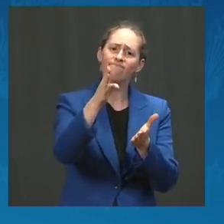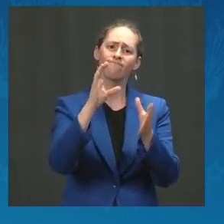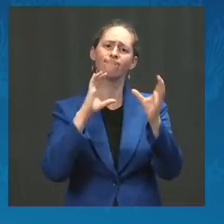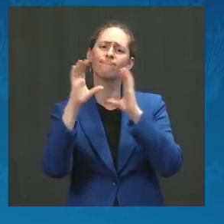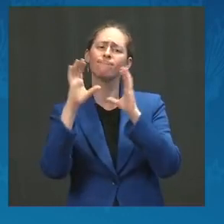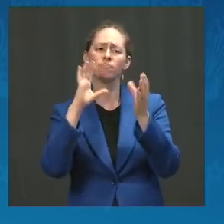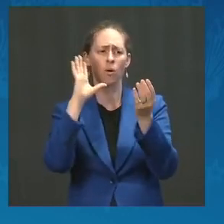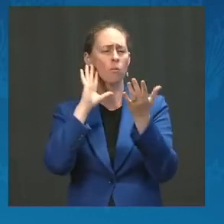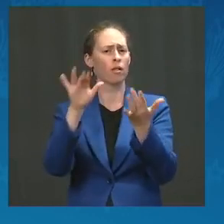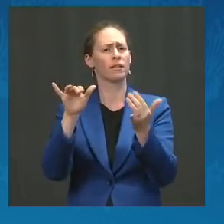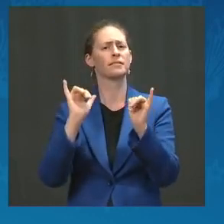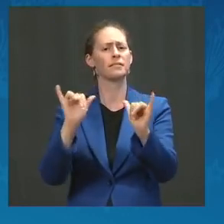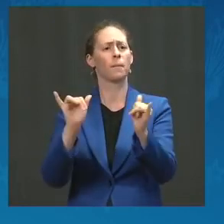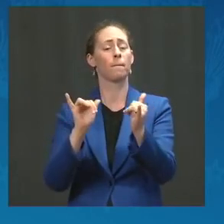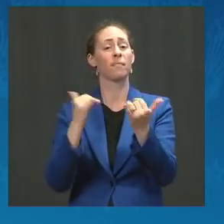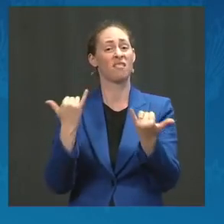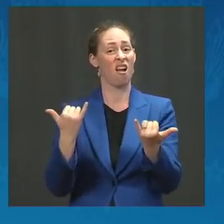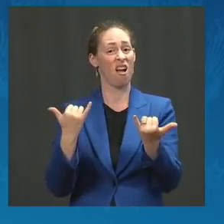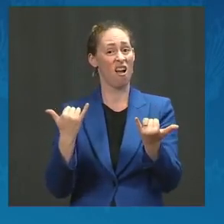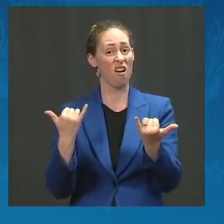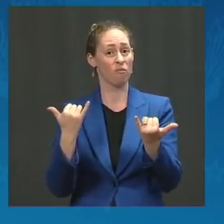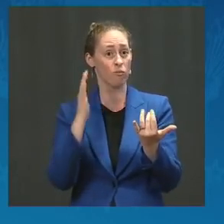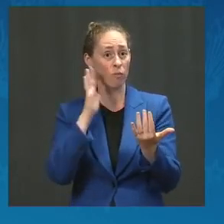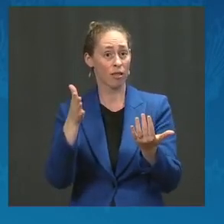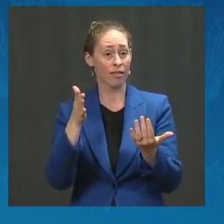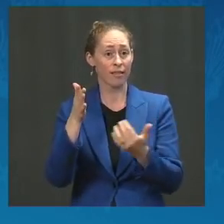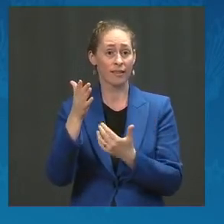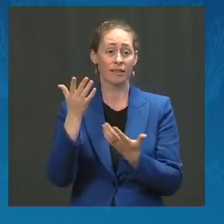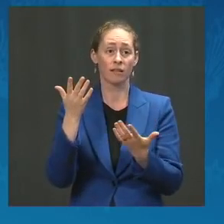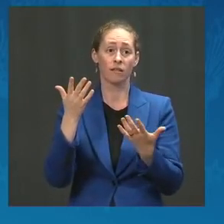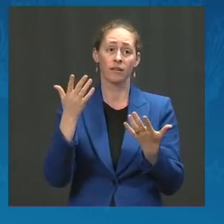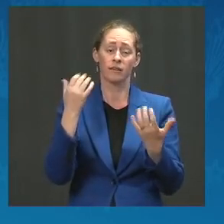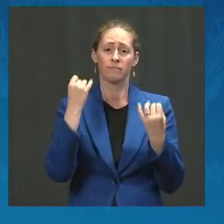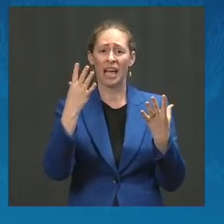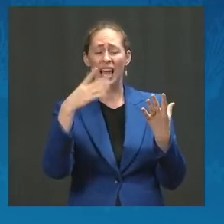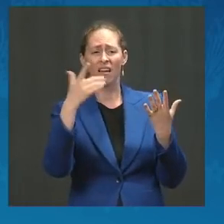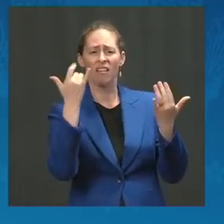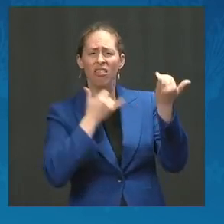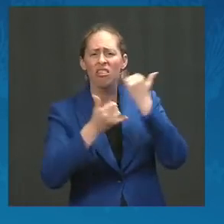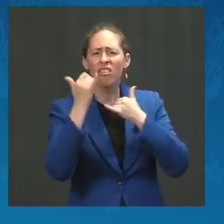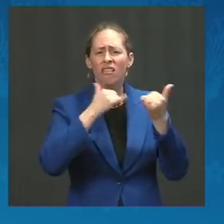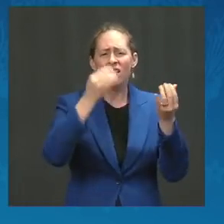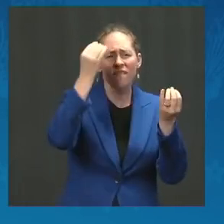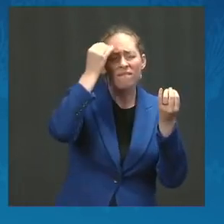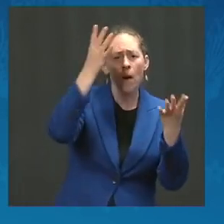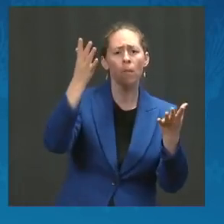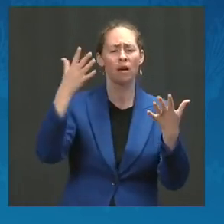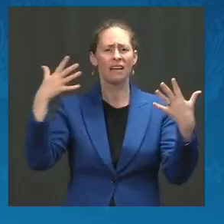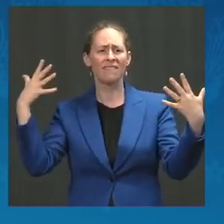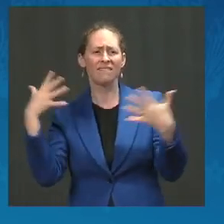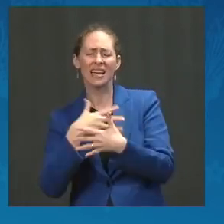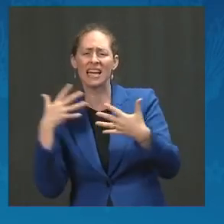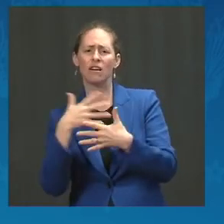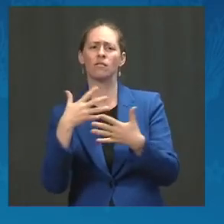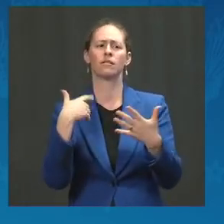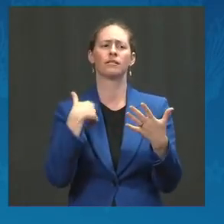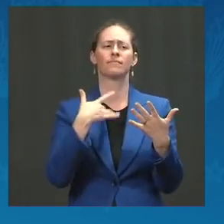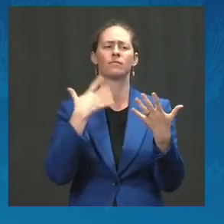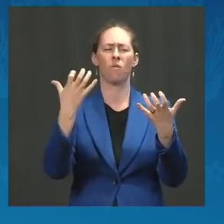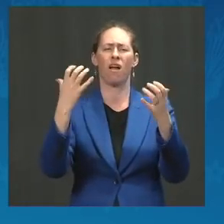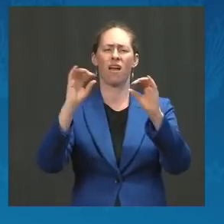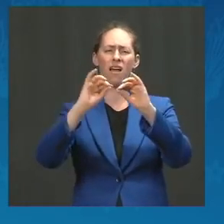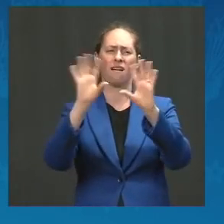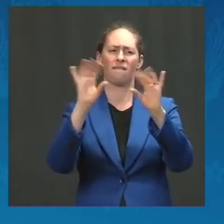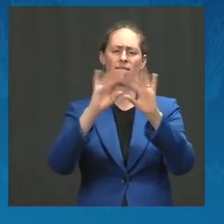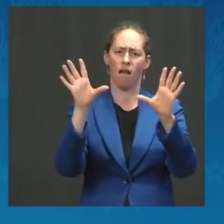there's a lot of fear and misinformation in the country, and we need to cut through it with facts, with science, with